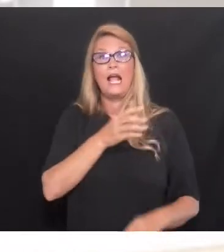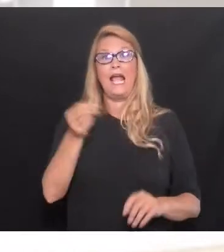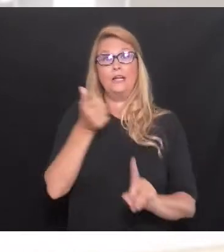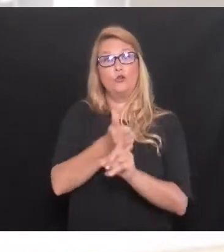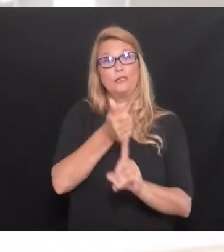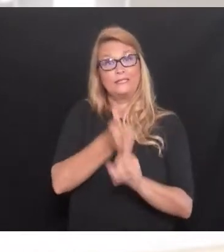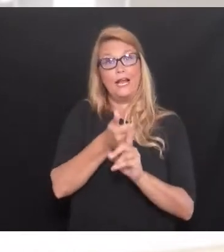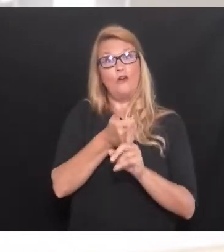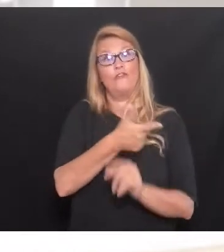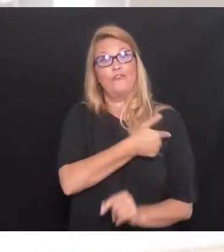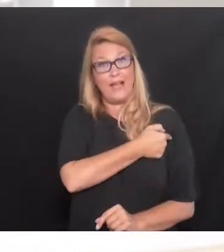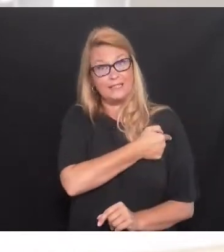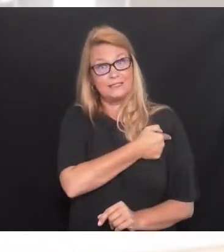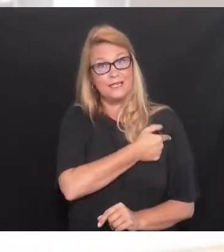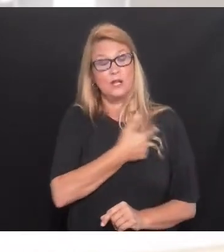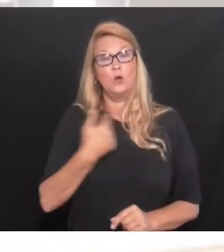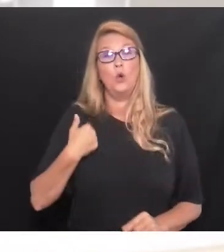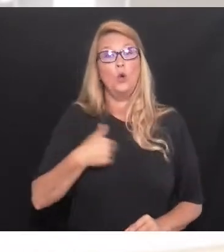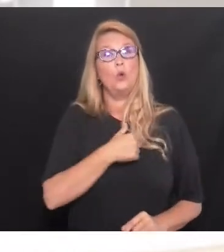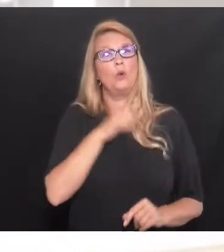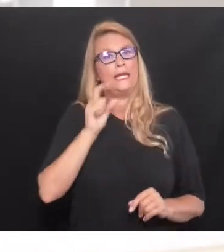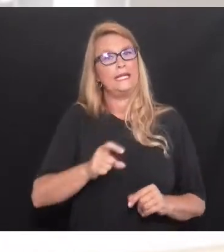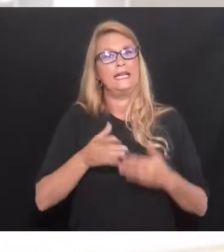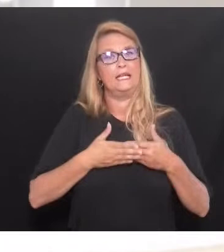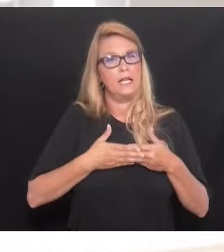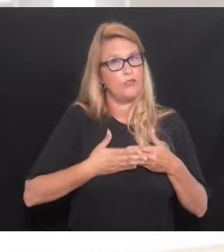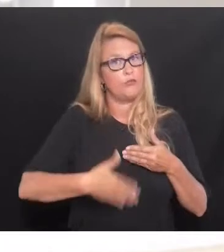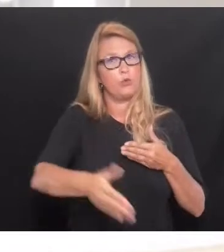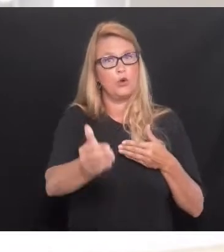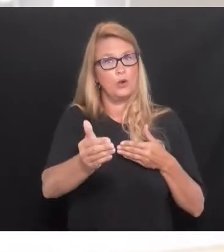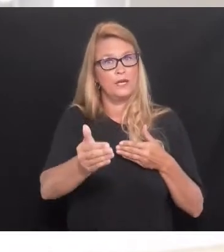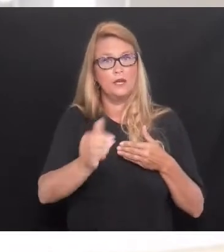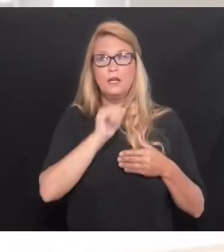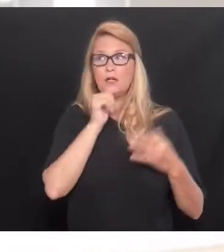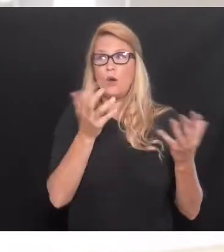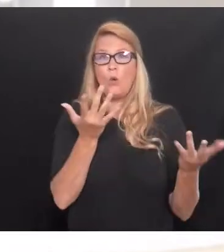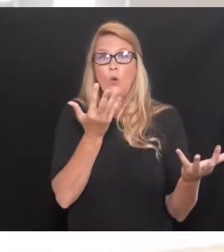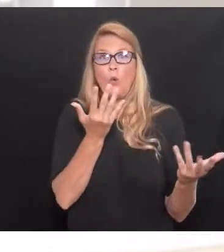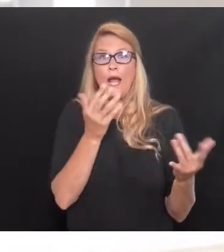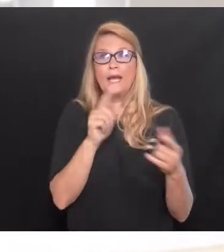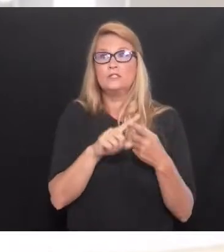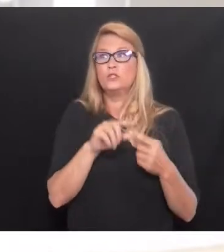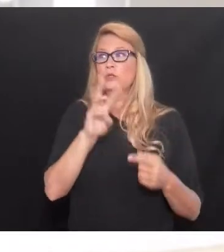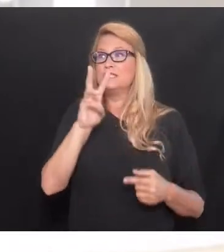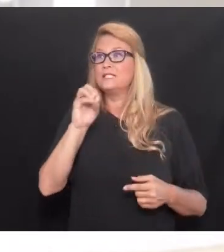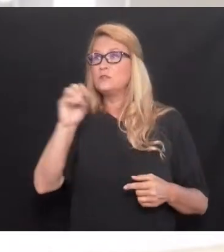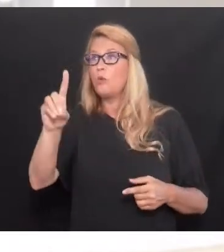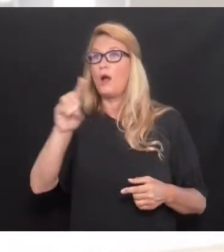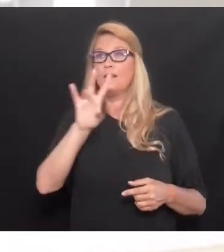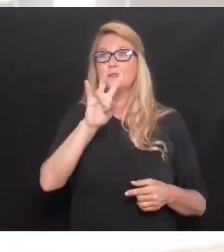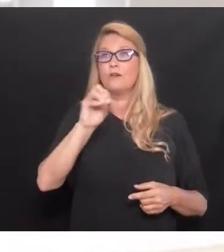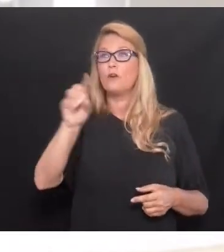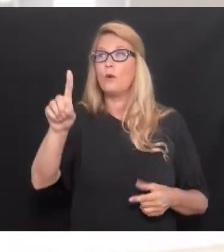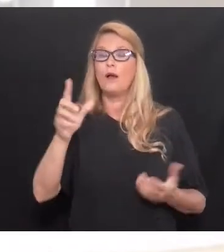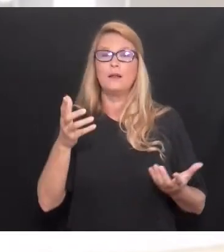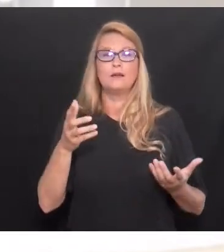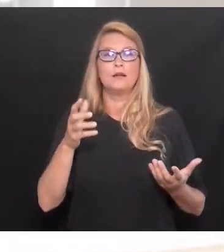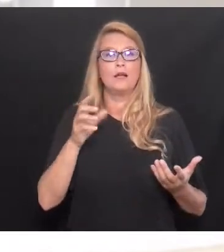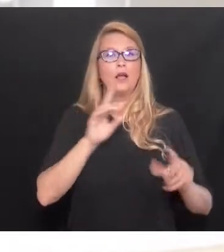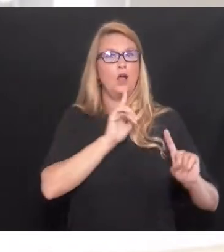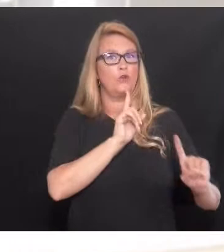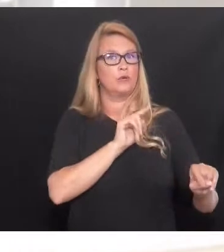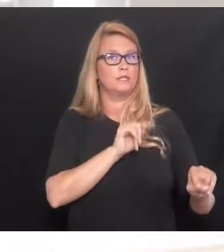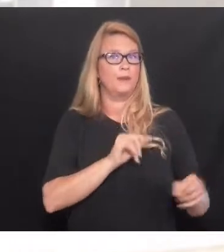We need this to get past this. We don't want to be at day 601 or day 701 of this